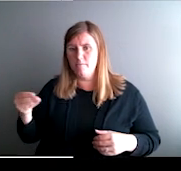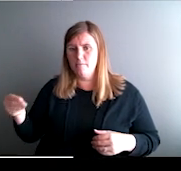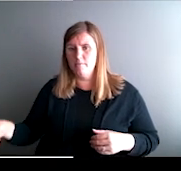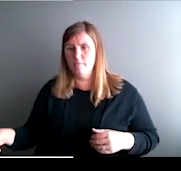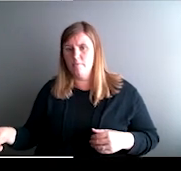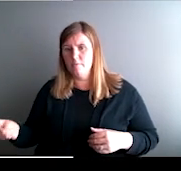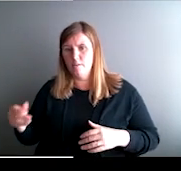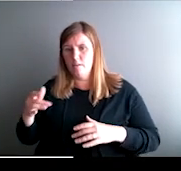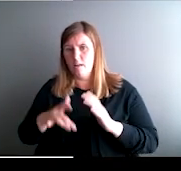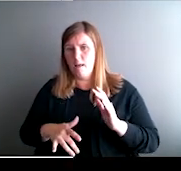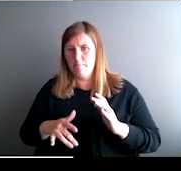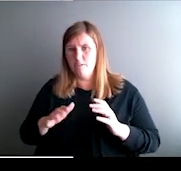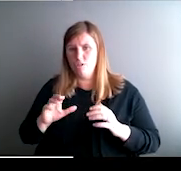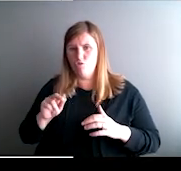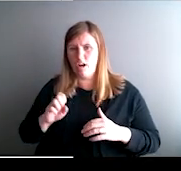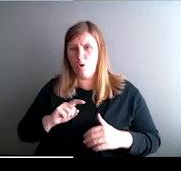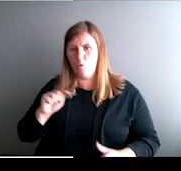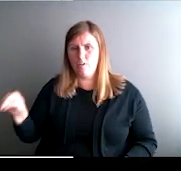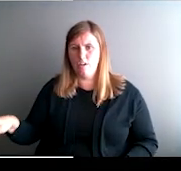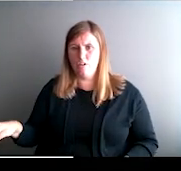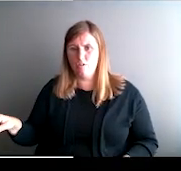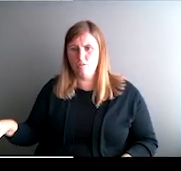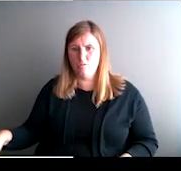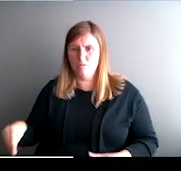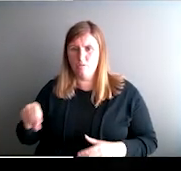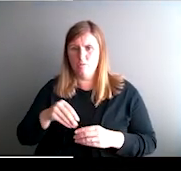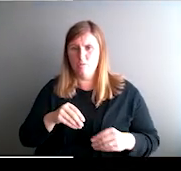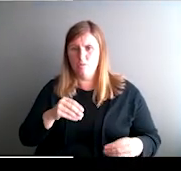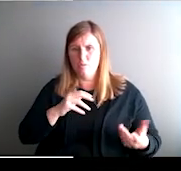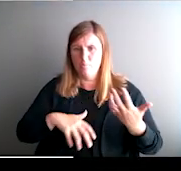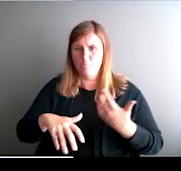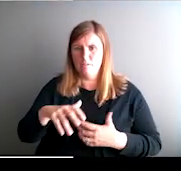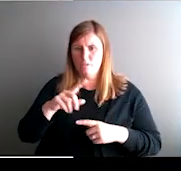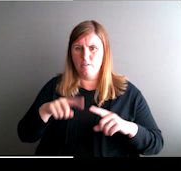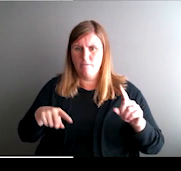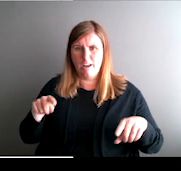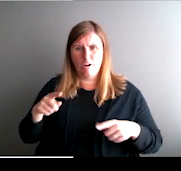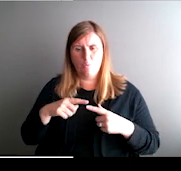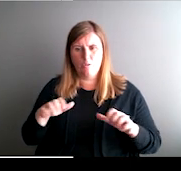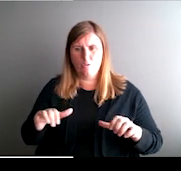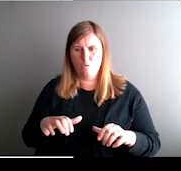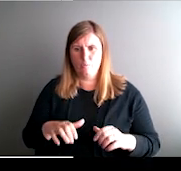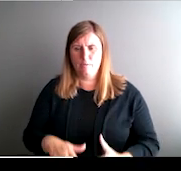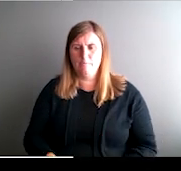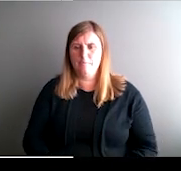an empty milk crate over here so that everybody is mixing and varying what they're doing.